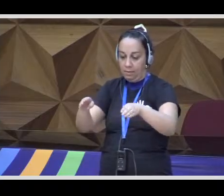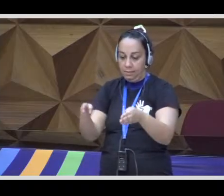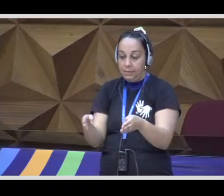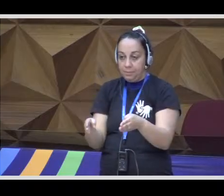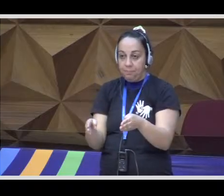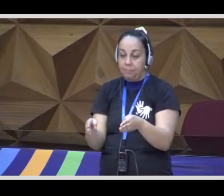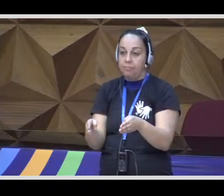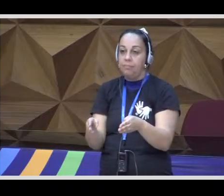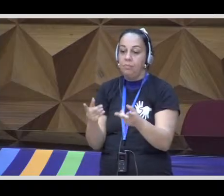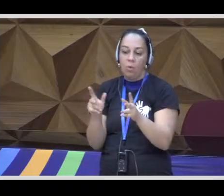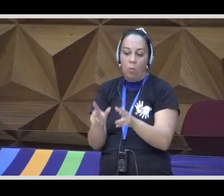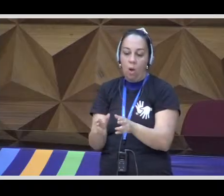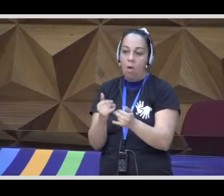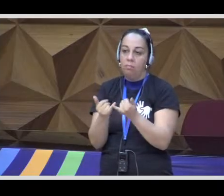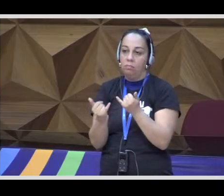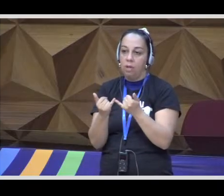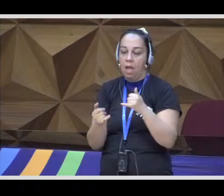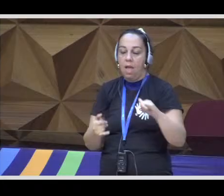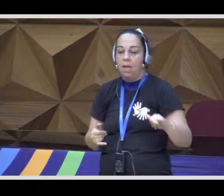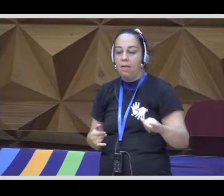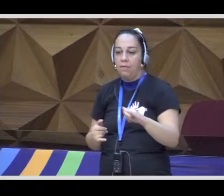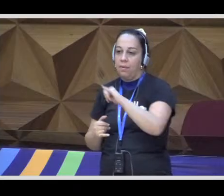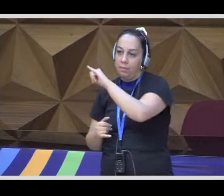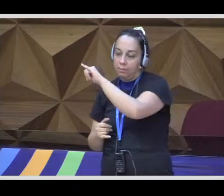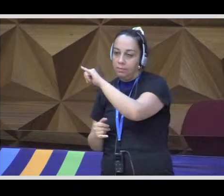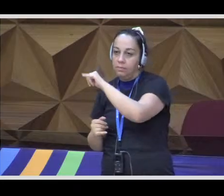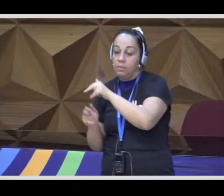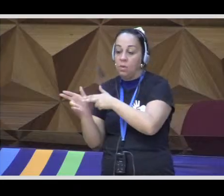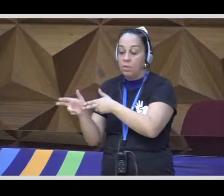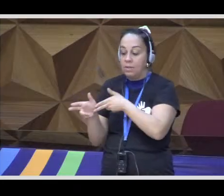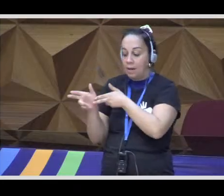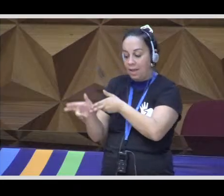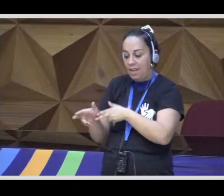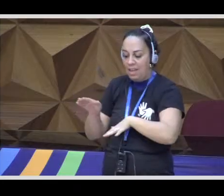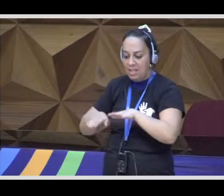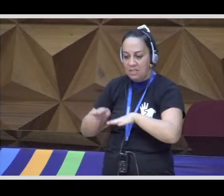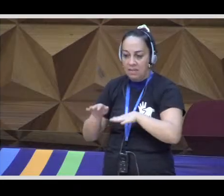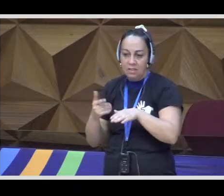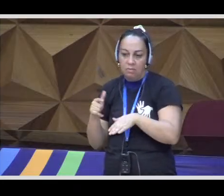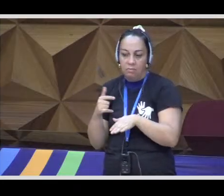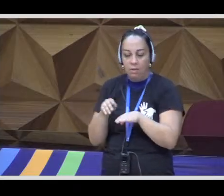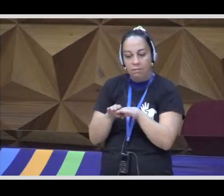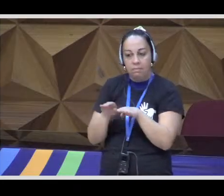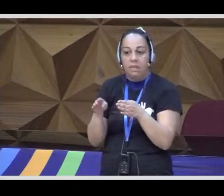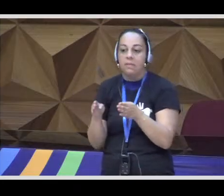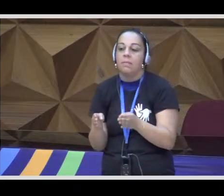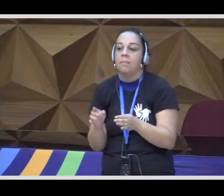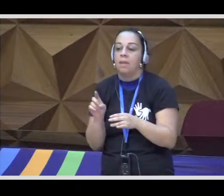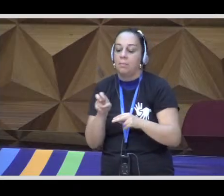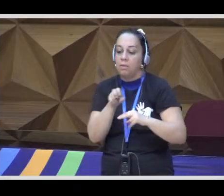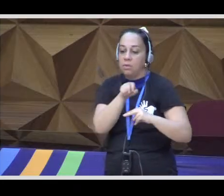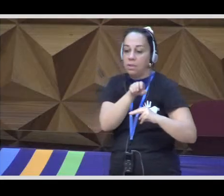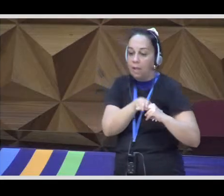trains where the other people are very close to you. There's no table, so you're sitting here and then there's people sitting there.